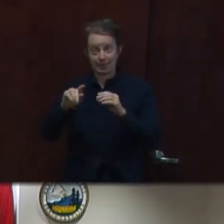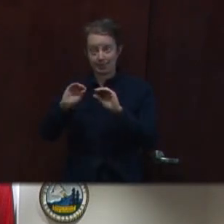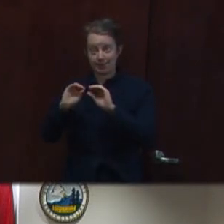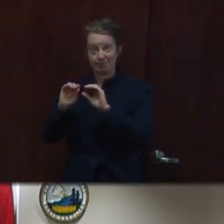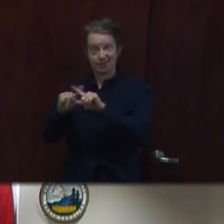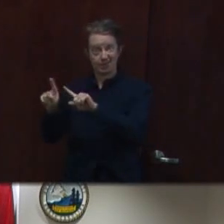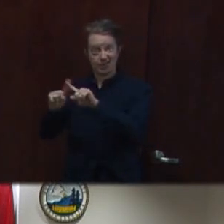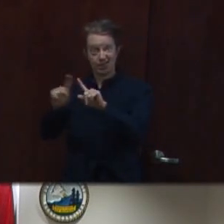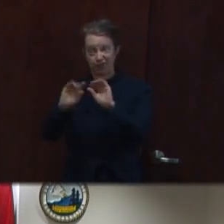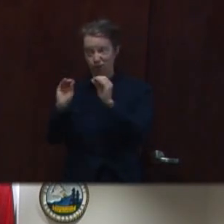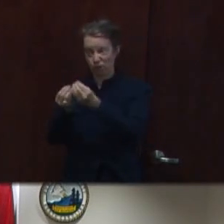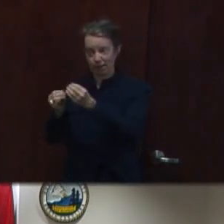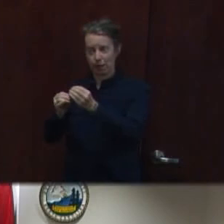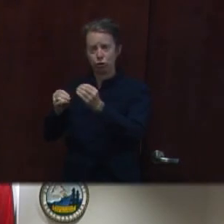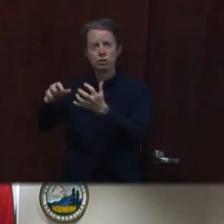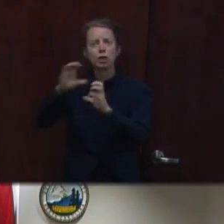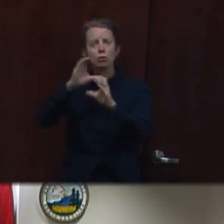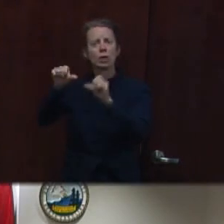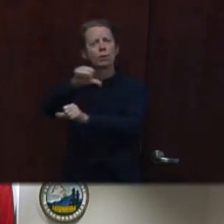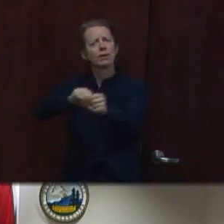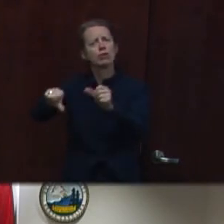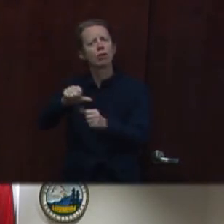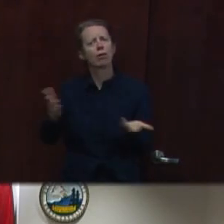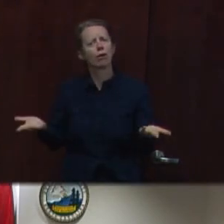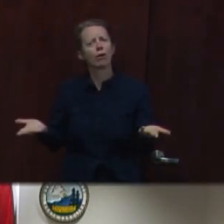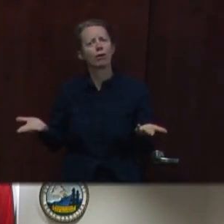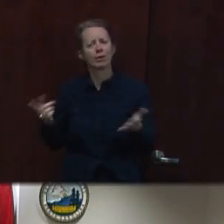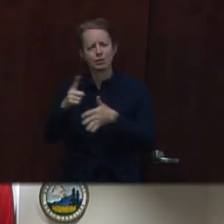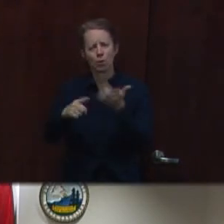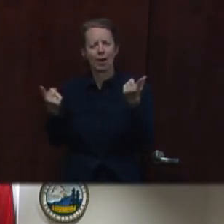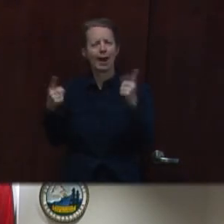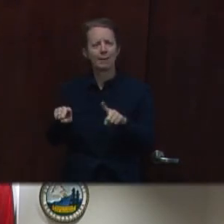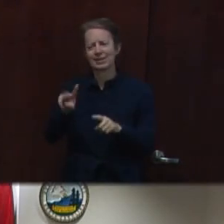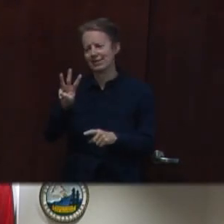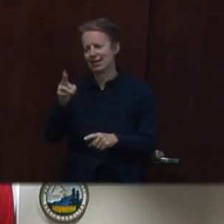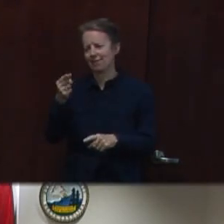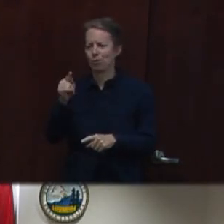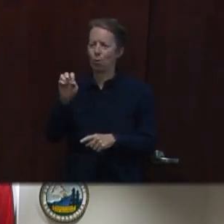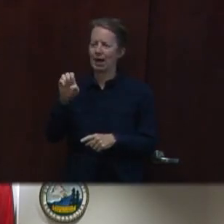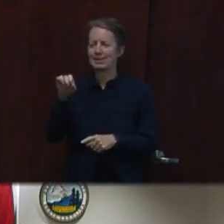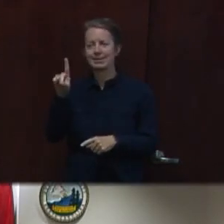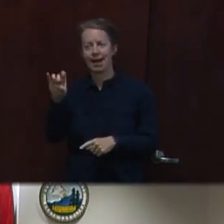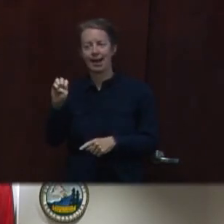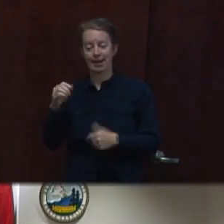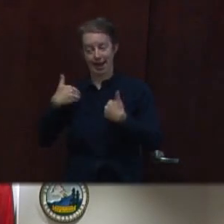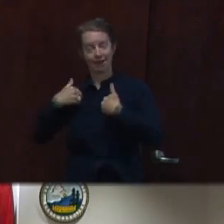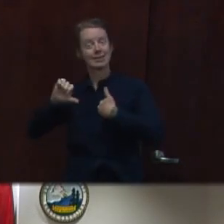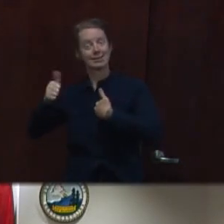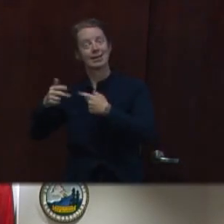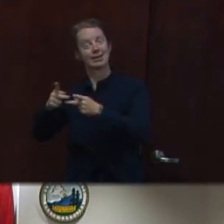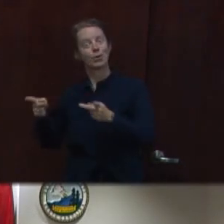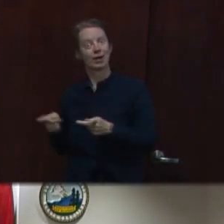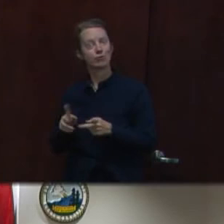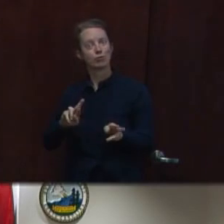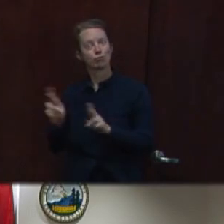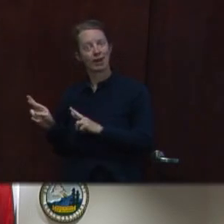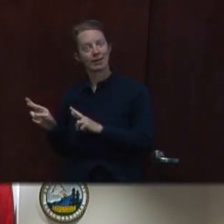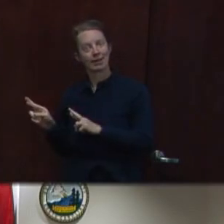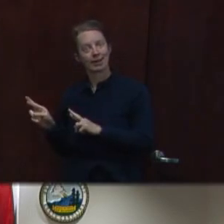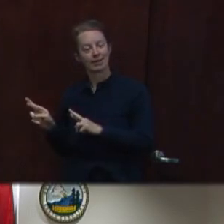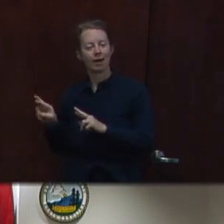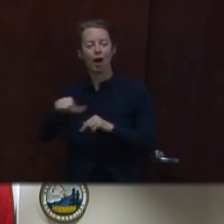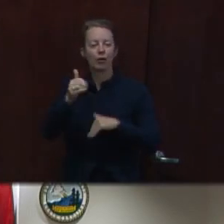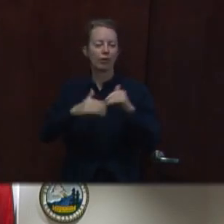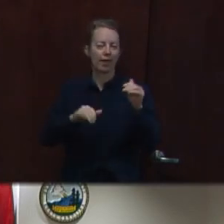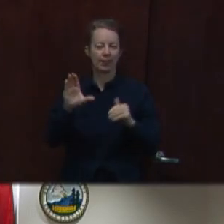other? Because what happens if Al Whiteside said, well, we got 10 locations, or, you know, other than the